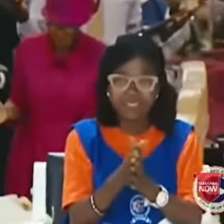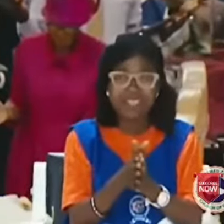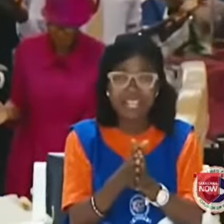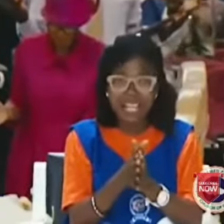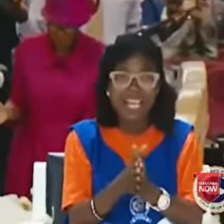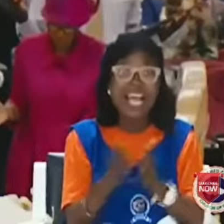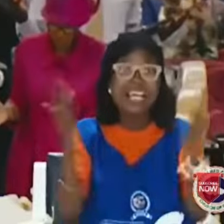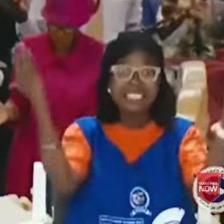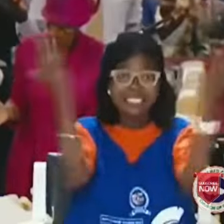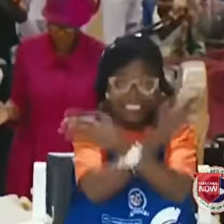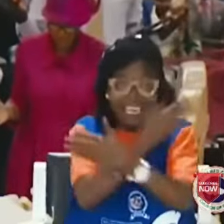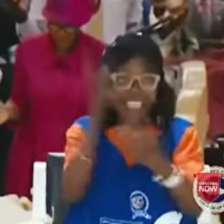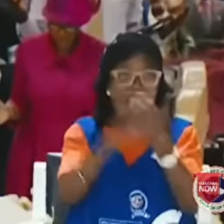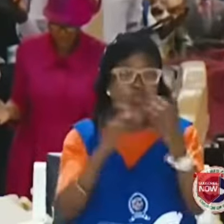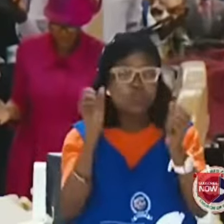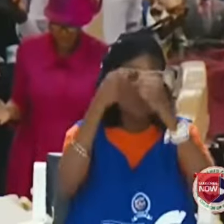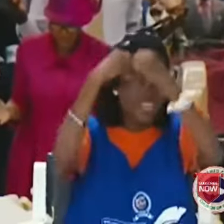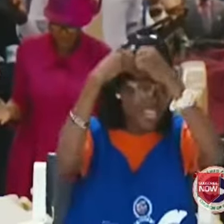Darkness will leave you alone.